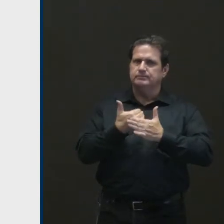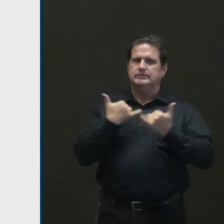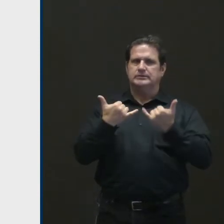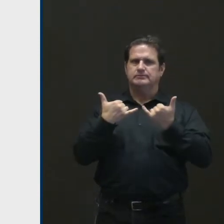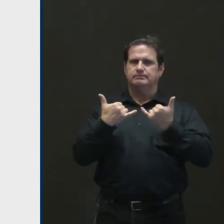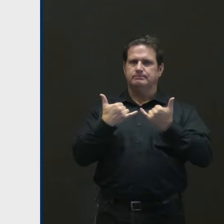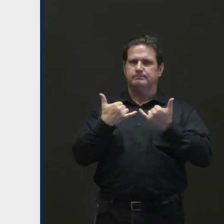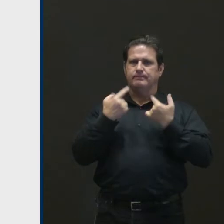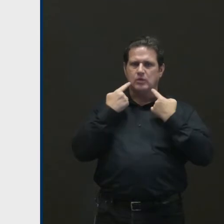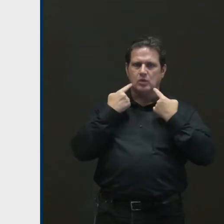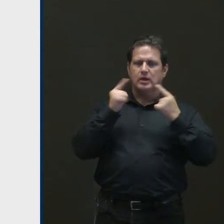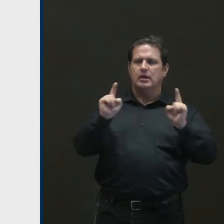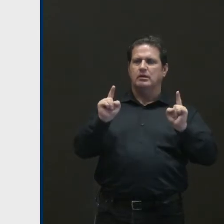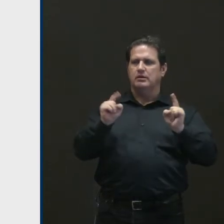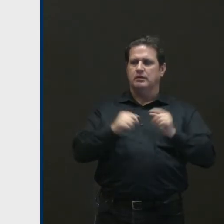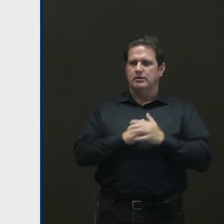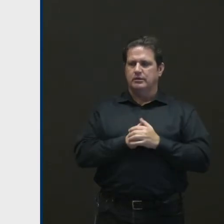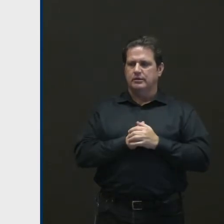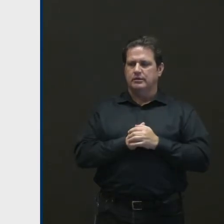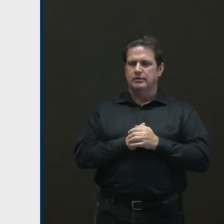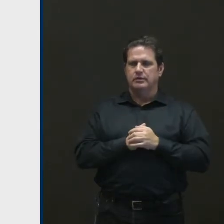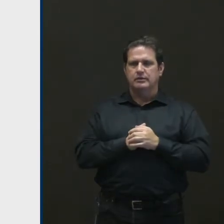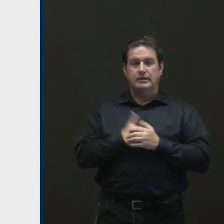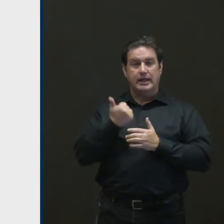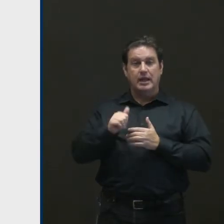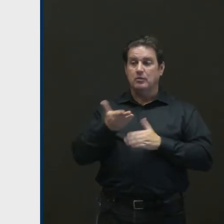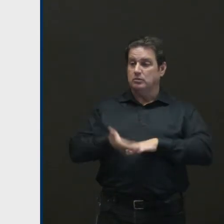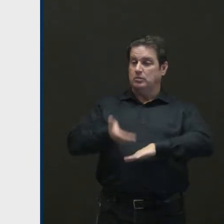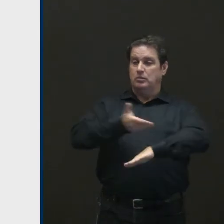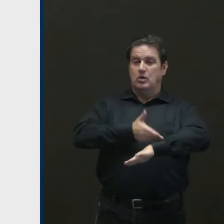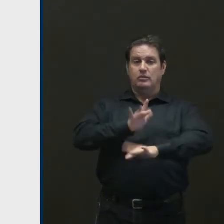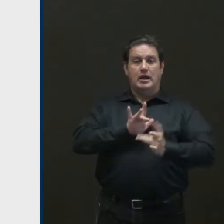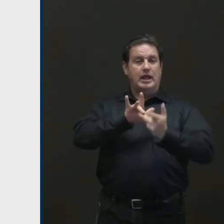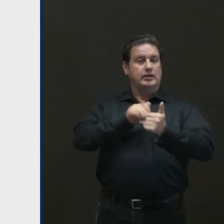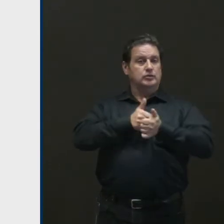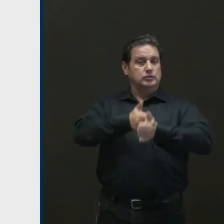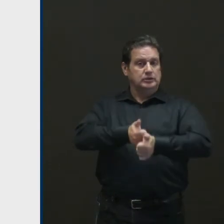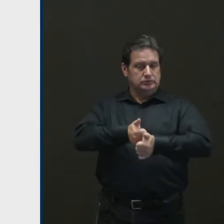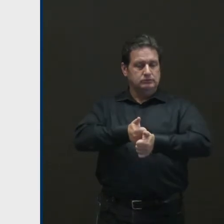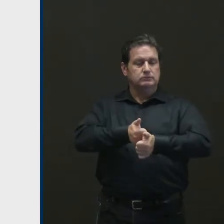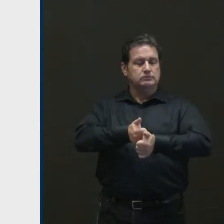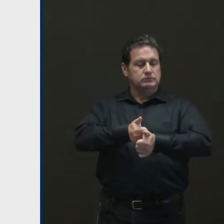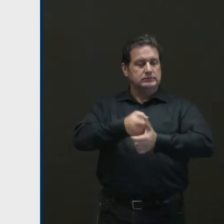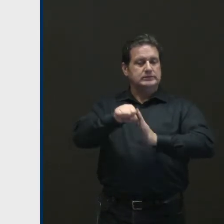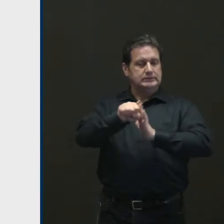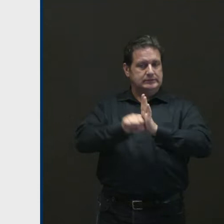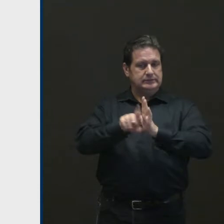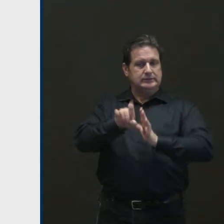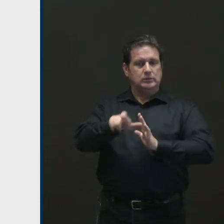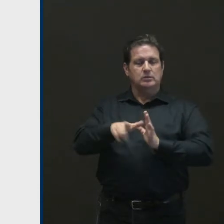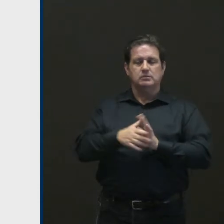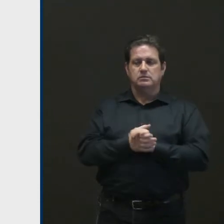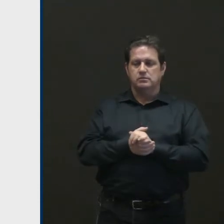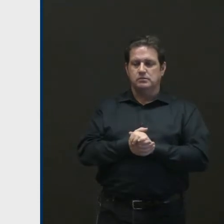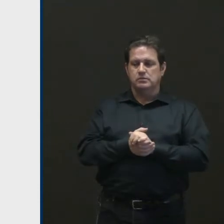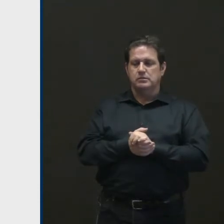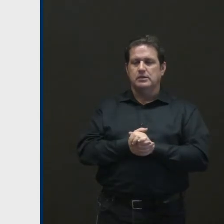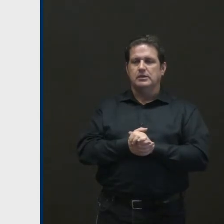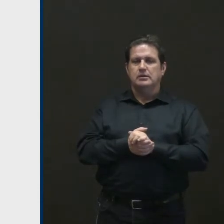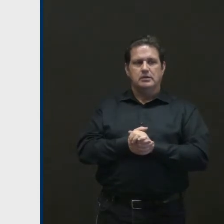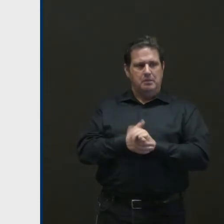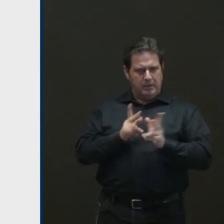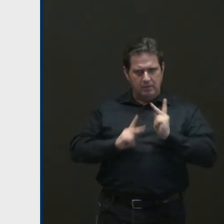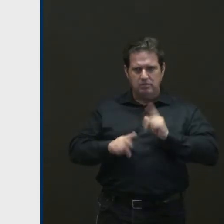that we're announcing that will enable us to improve the contact tracing effort that's underway with live